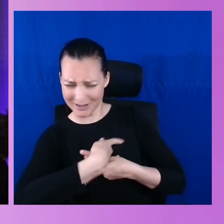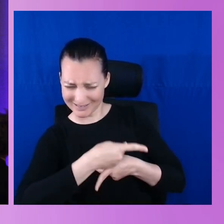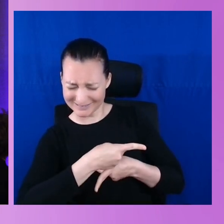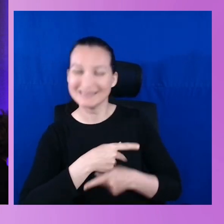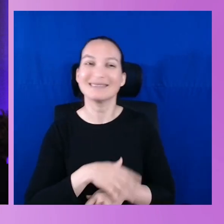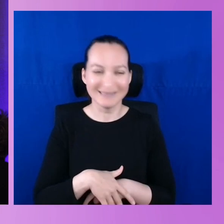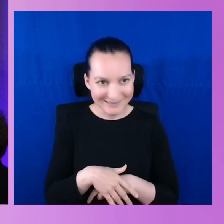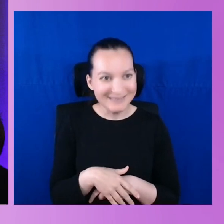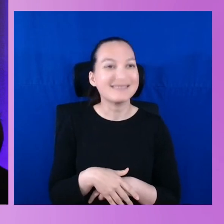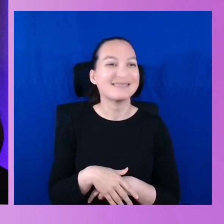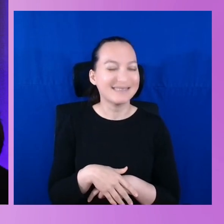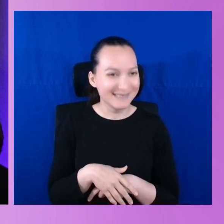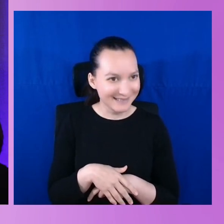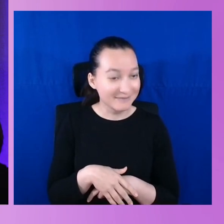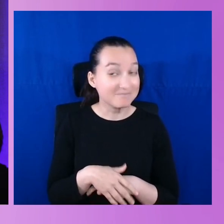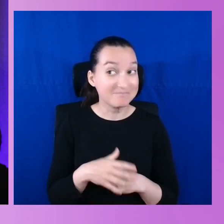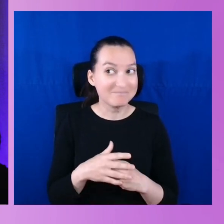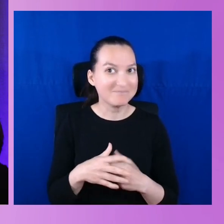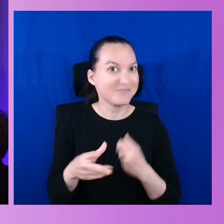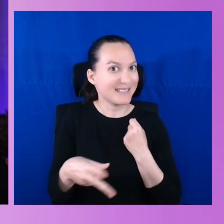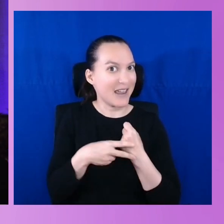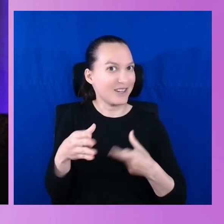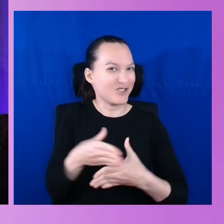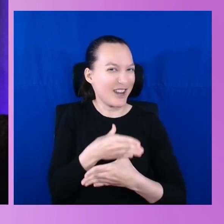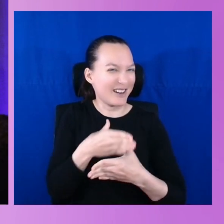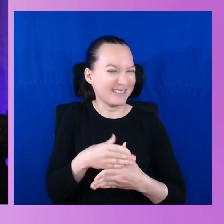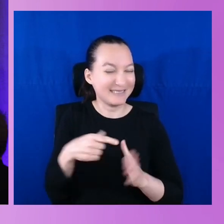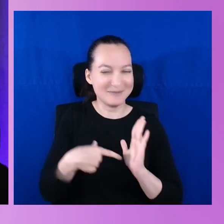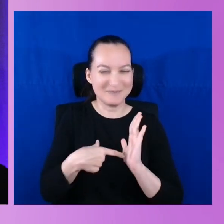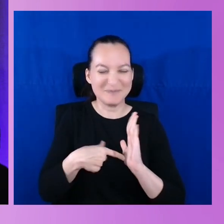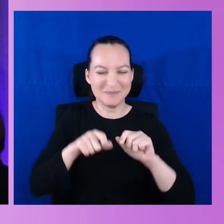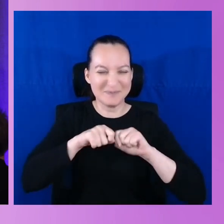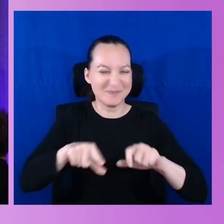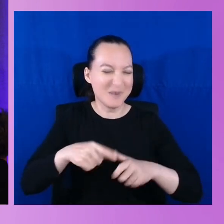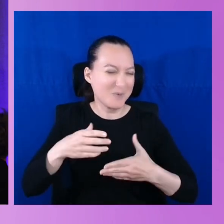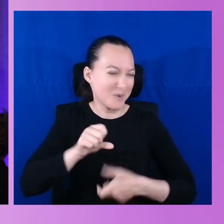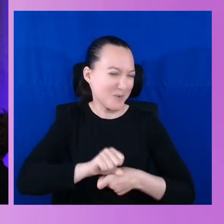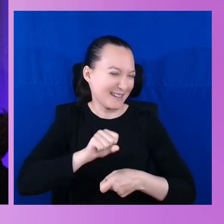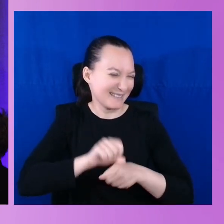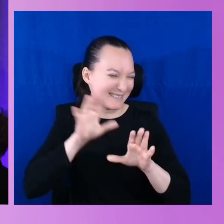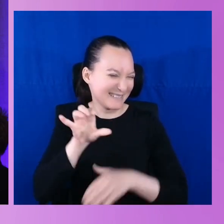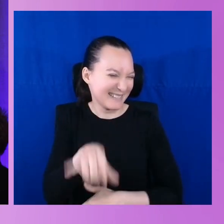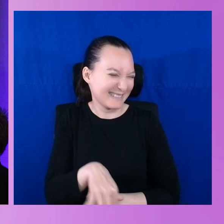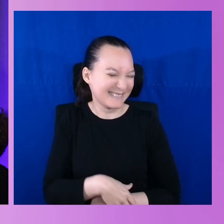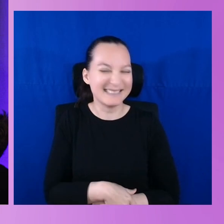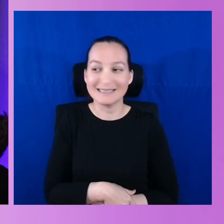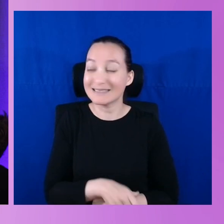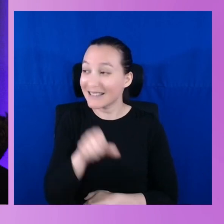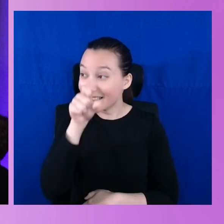And save and share, that's one of the features we're working on. So Love that feature.